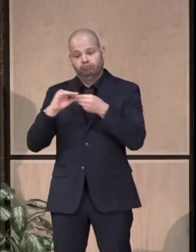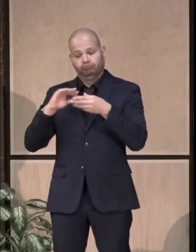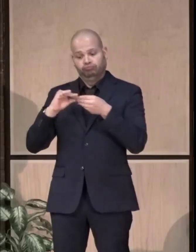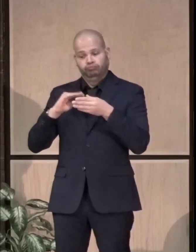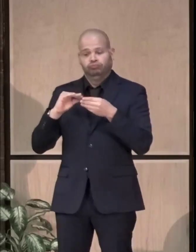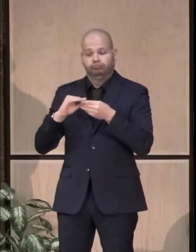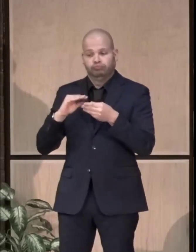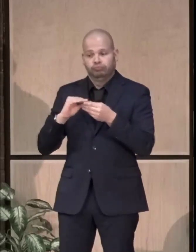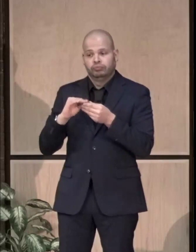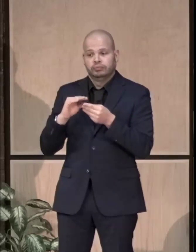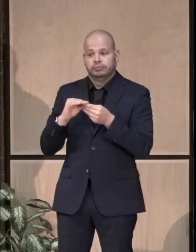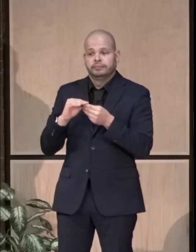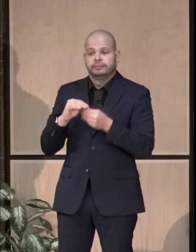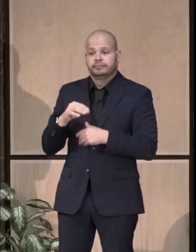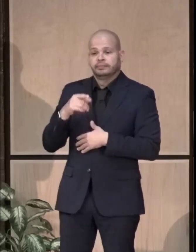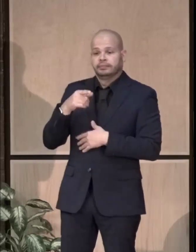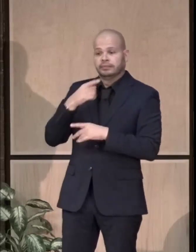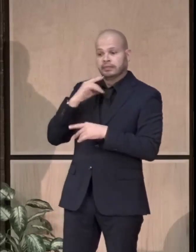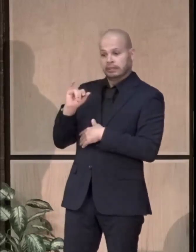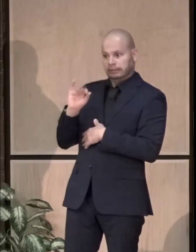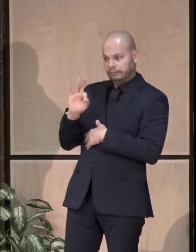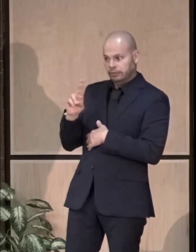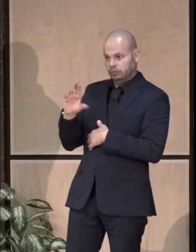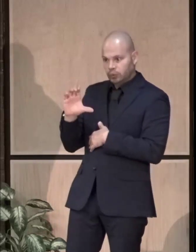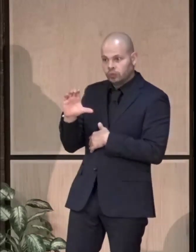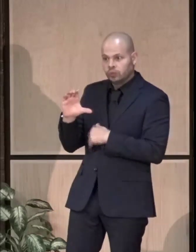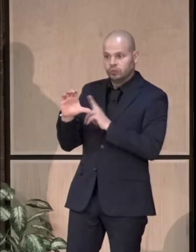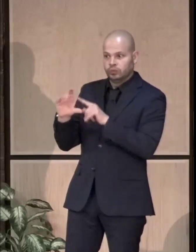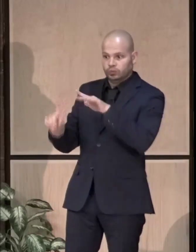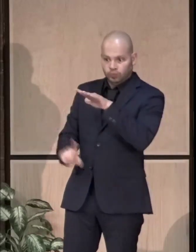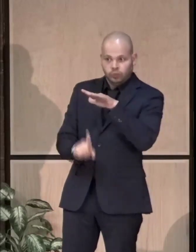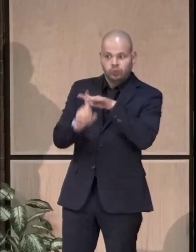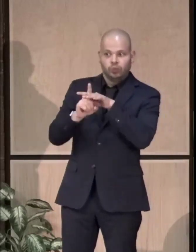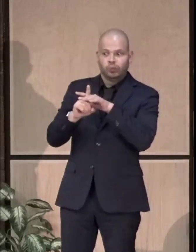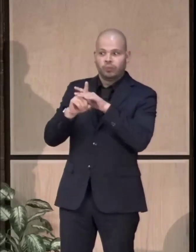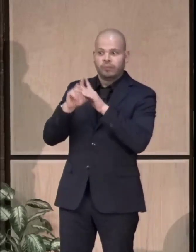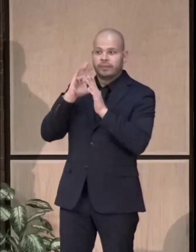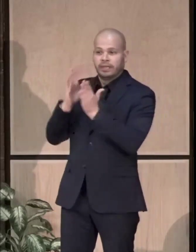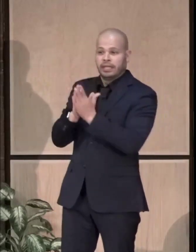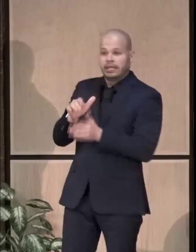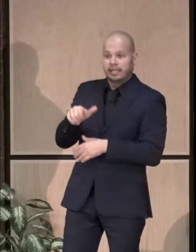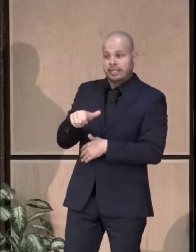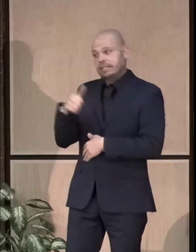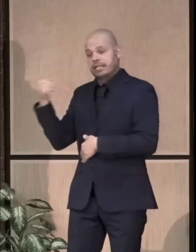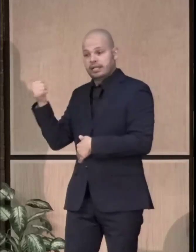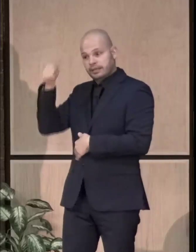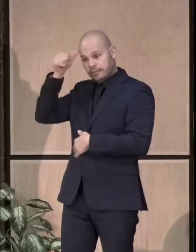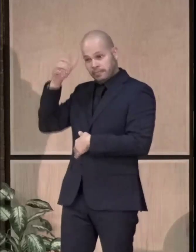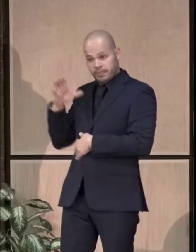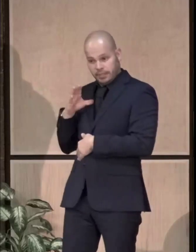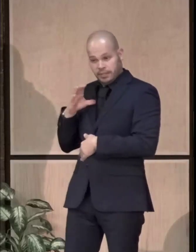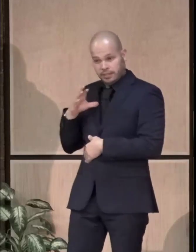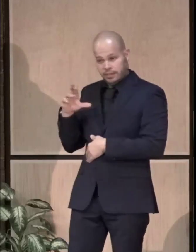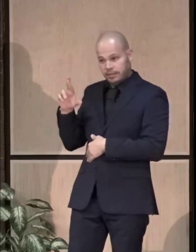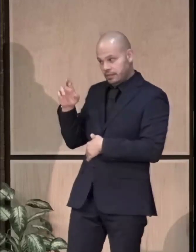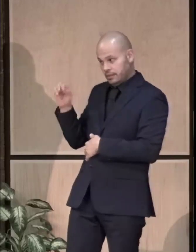you would ask Reed to leave the unit, right? Yes. Because Card was a